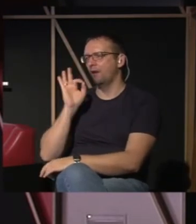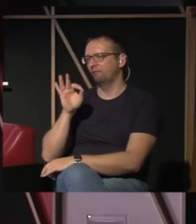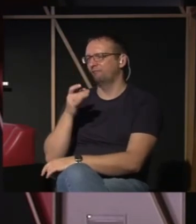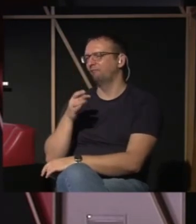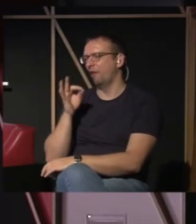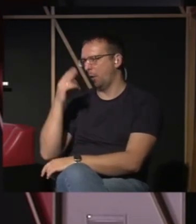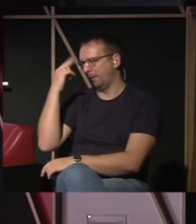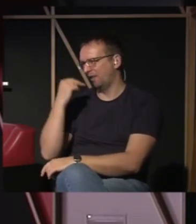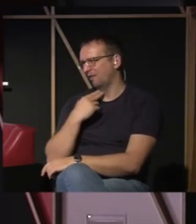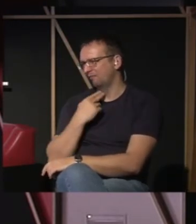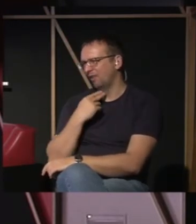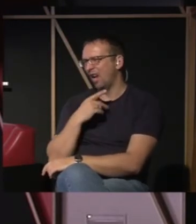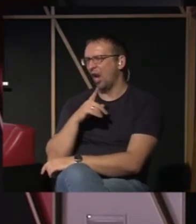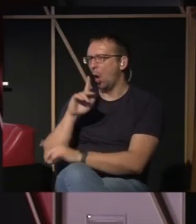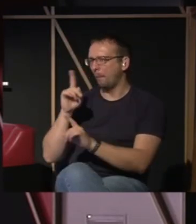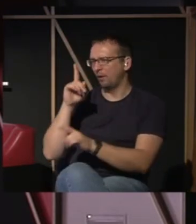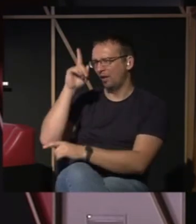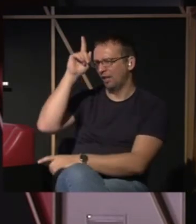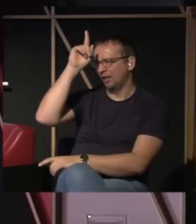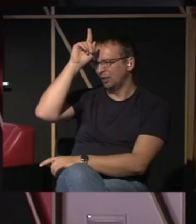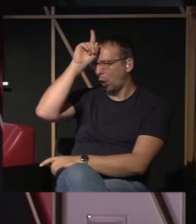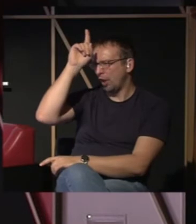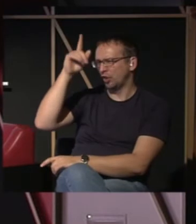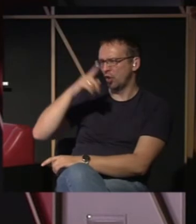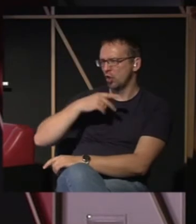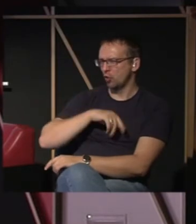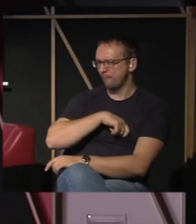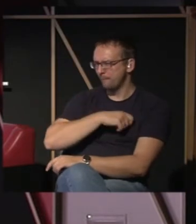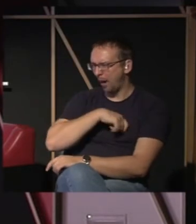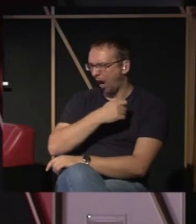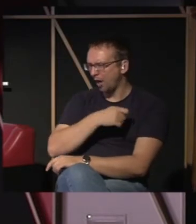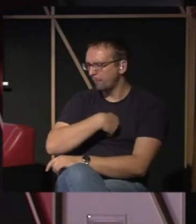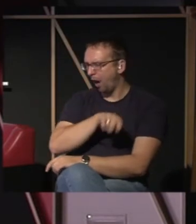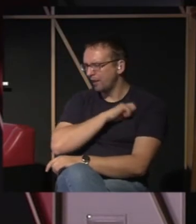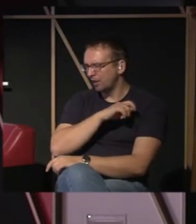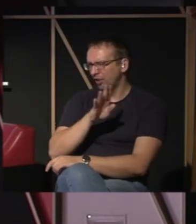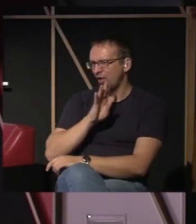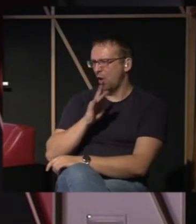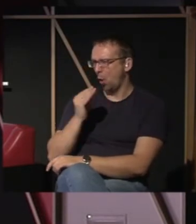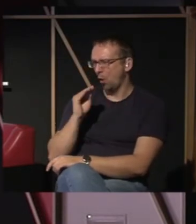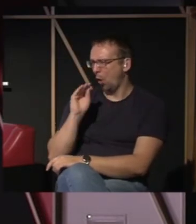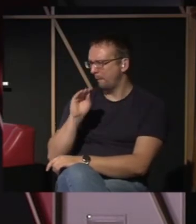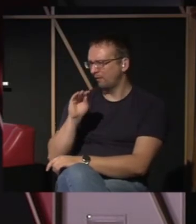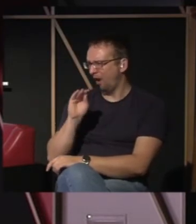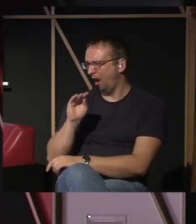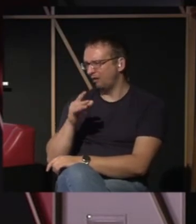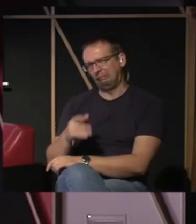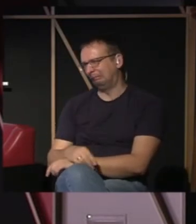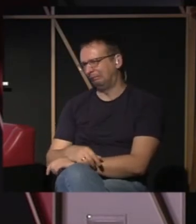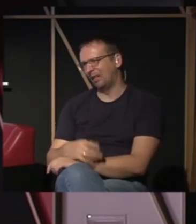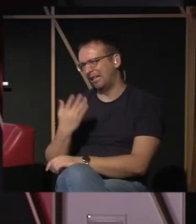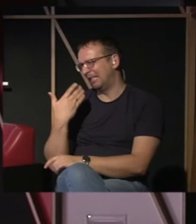Yeah, so maybe we can pick that up to discover a little bit more after in the break. Yeah, we would like to. It would be good to